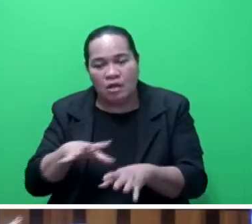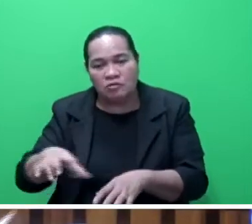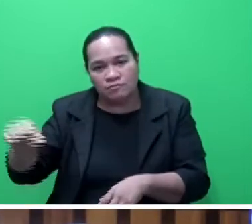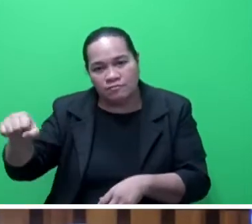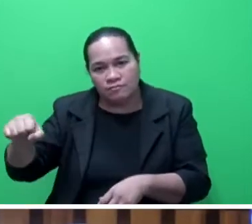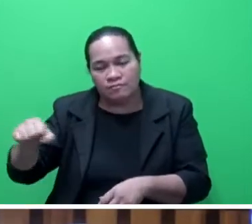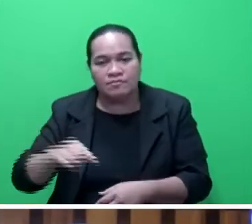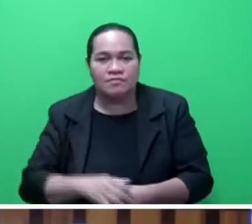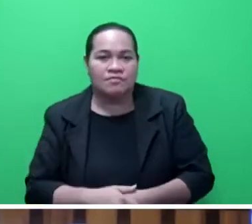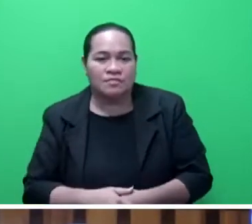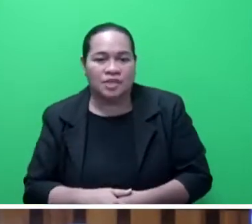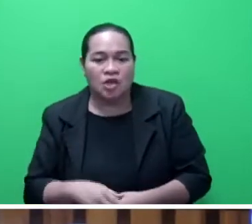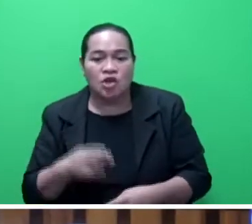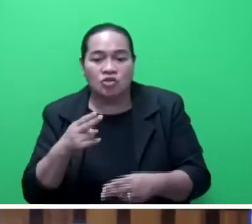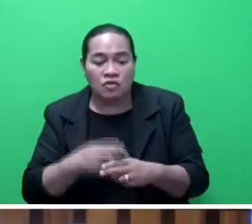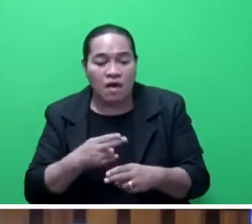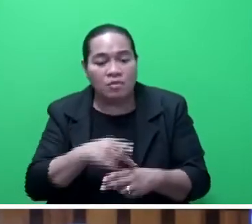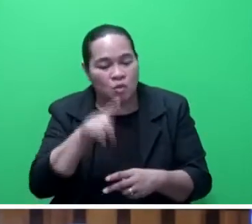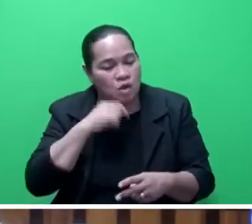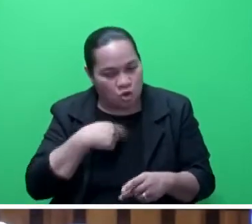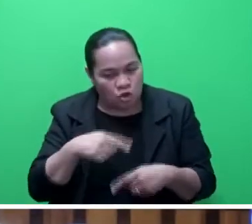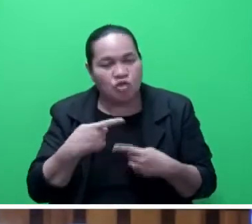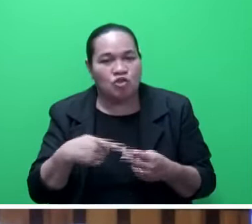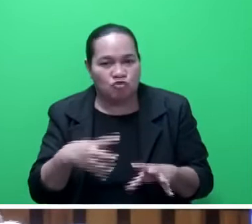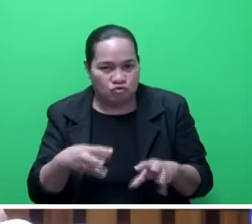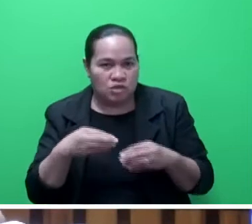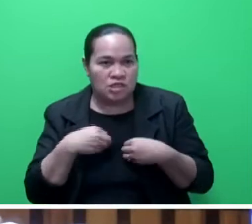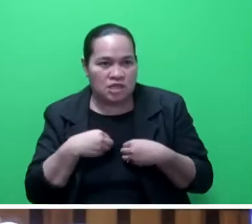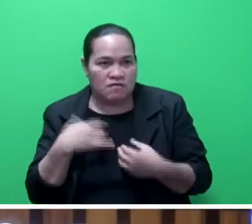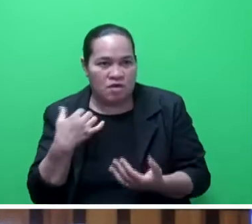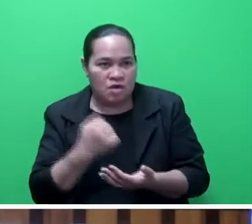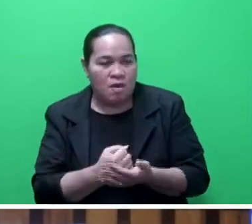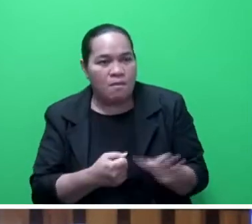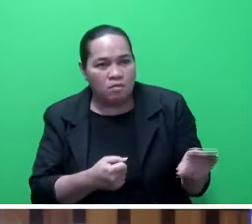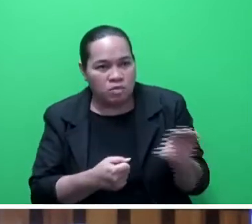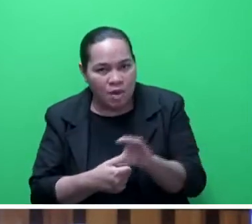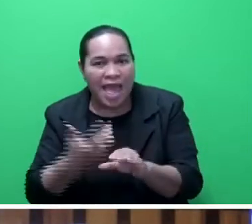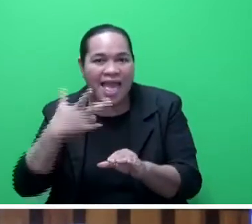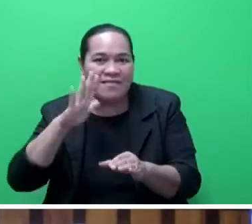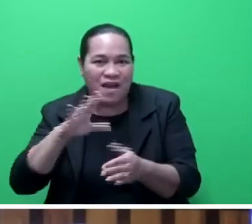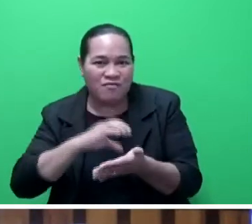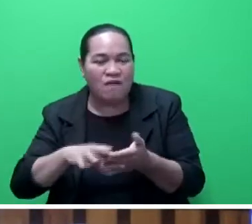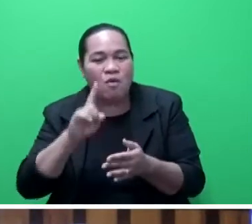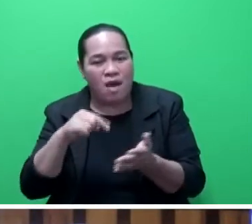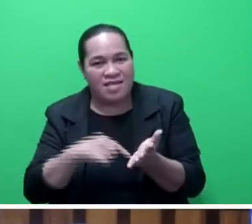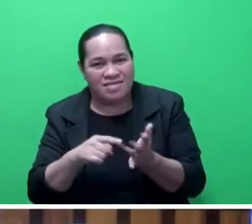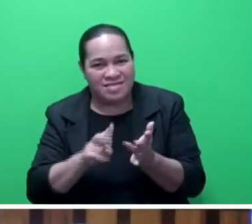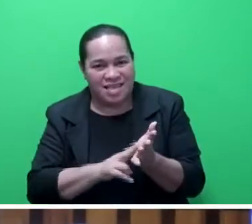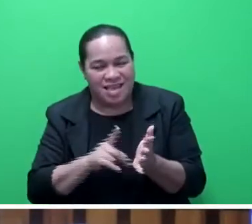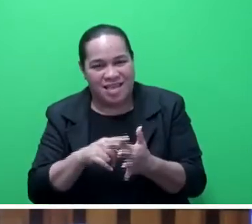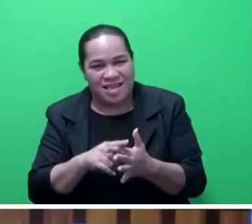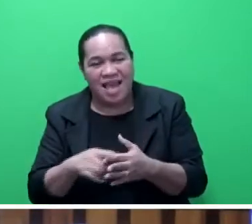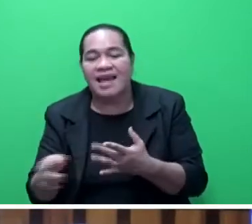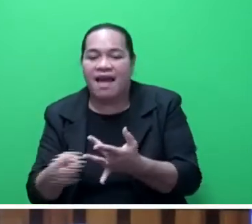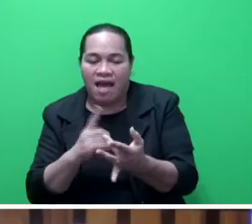Mr. Speaker, sir, cane growers will continue to receive the guaranteed current price of $85 per tonne, as well as additional benefits to the growers and